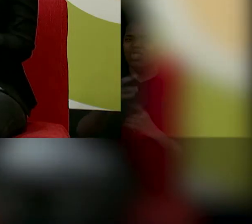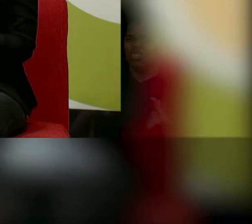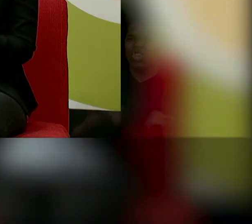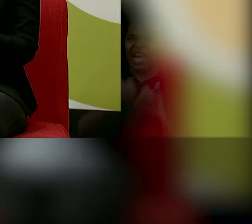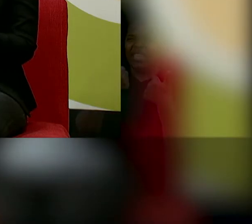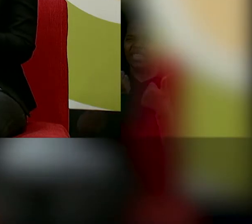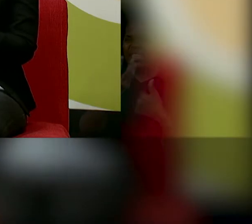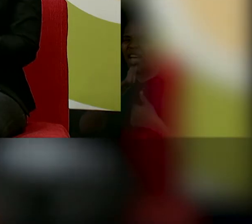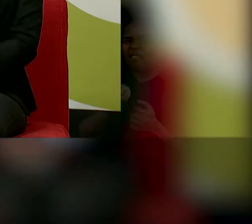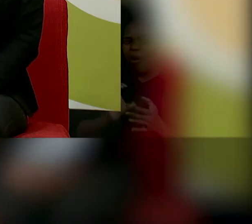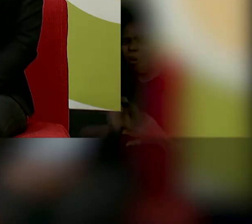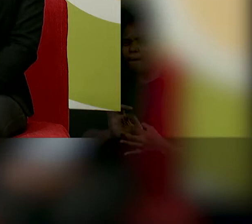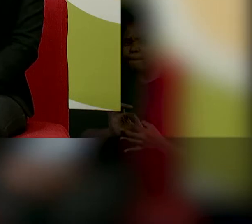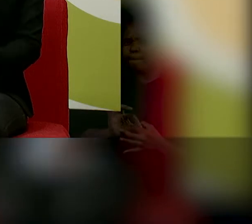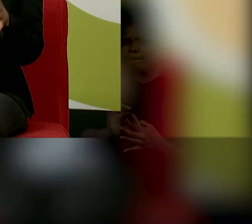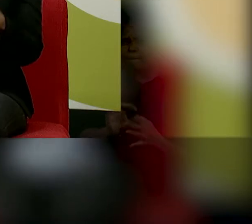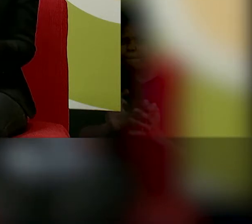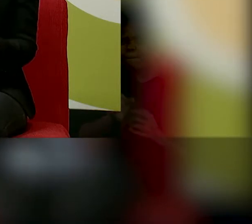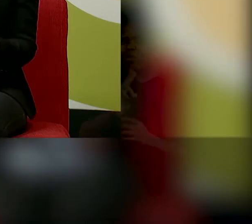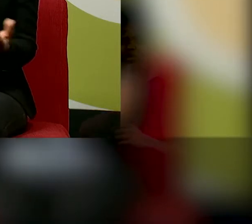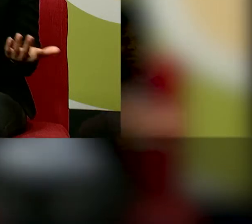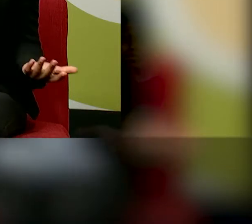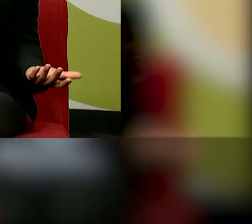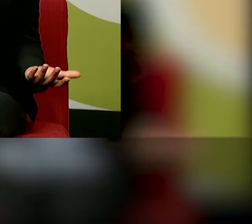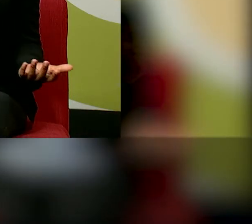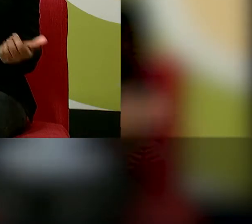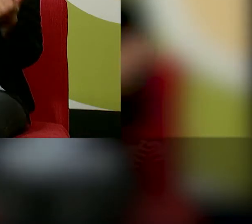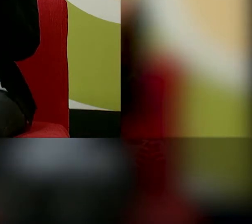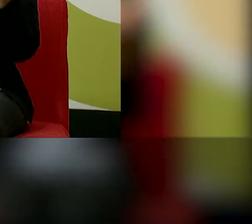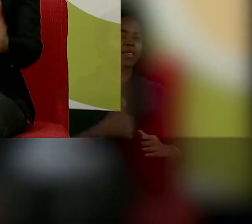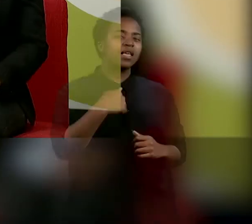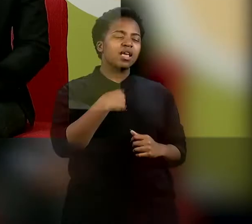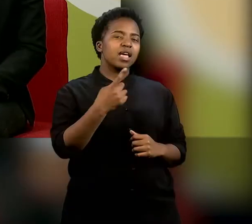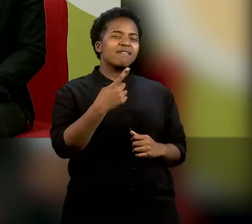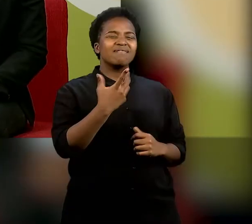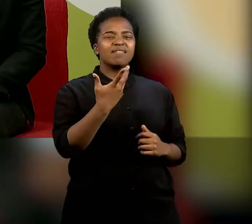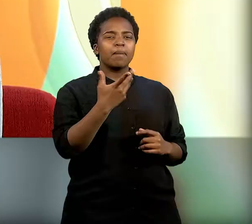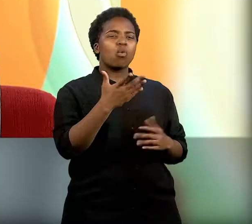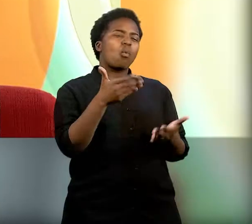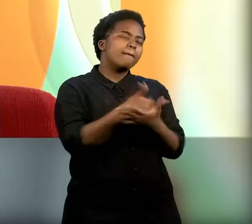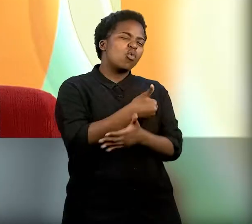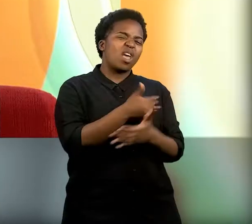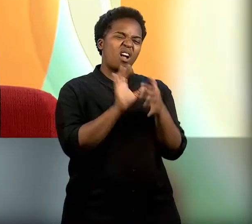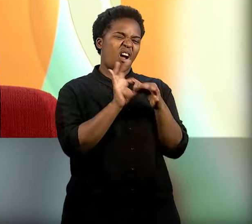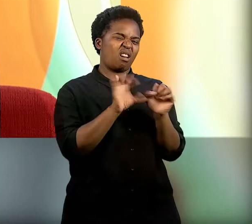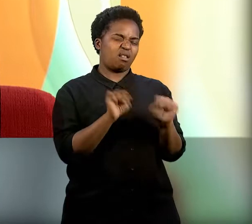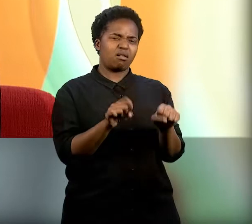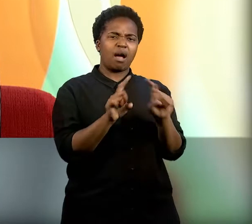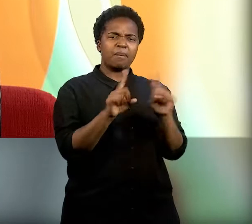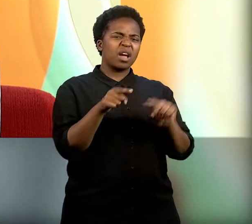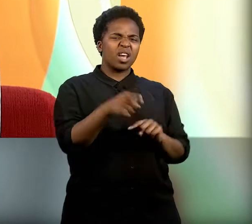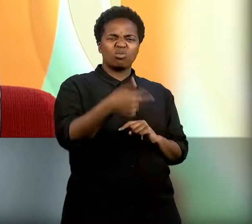hae. Ke mathata jwang e le reng o la ba le ona hana se a le hole le hae. Even though ba go gopola gae,